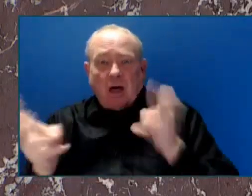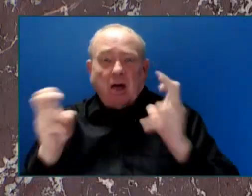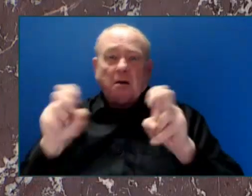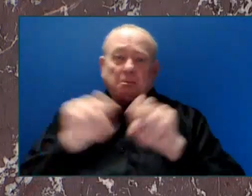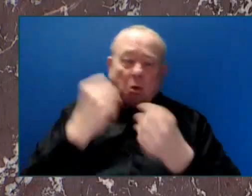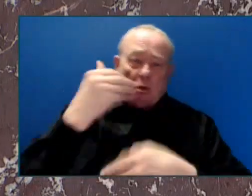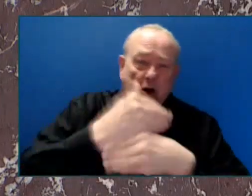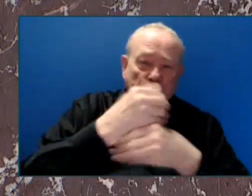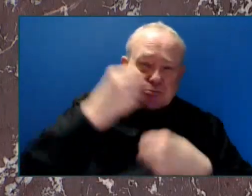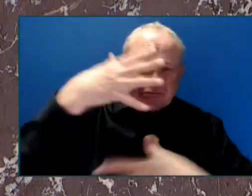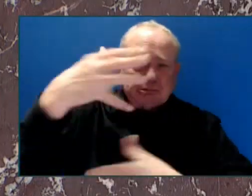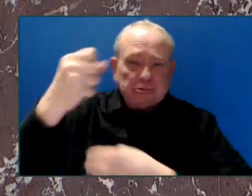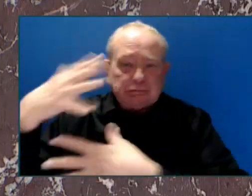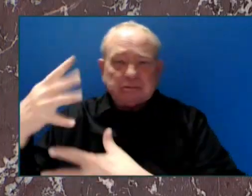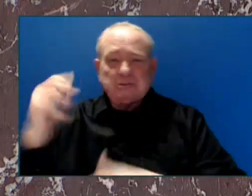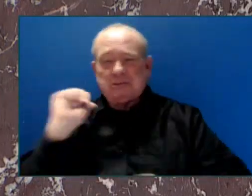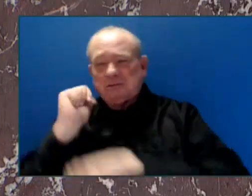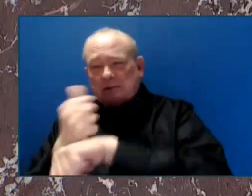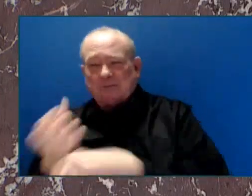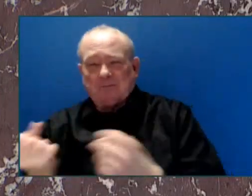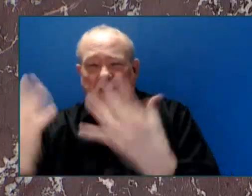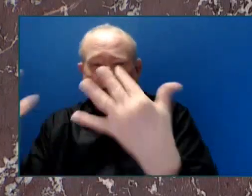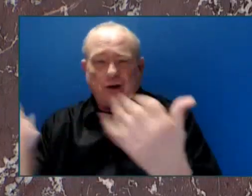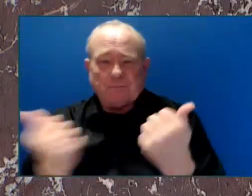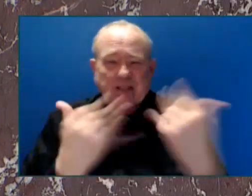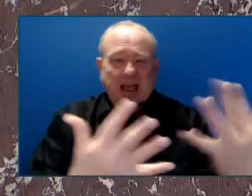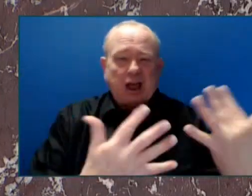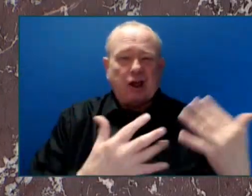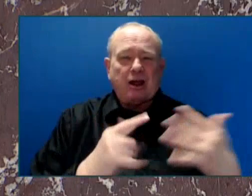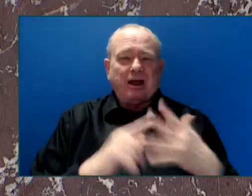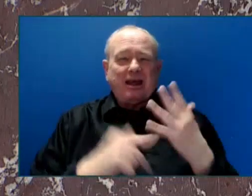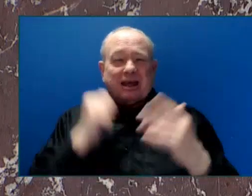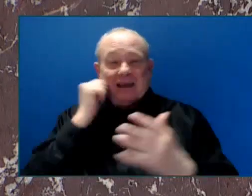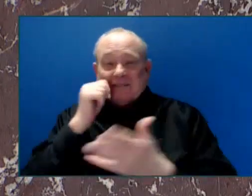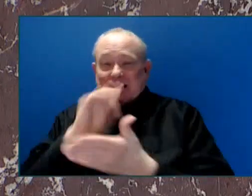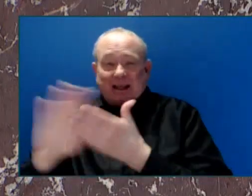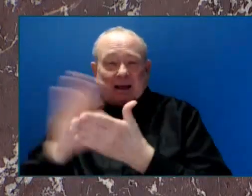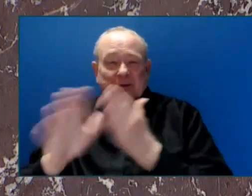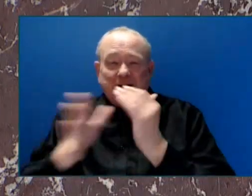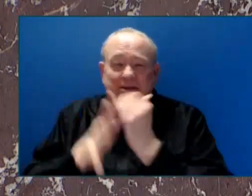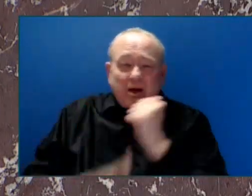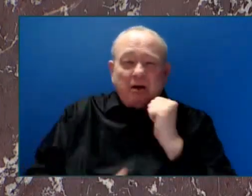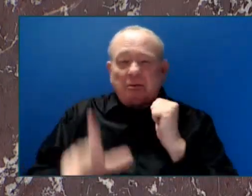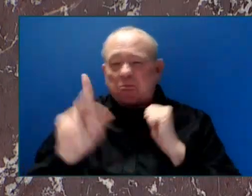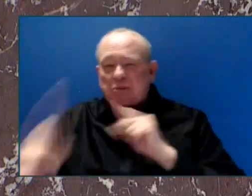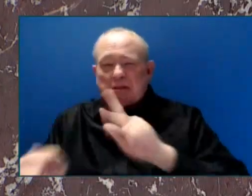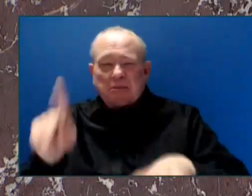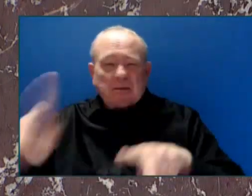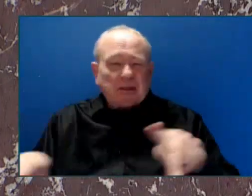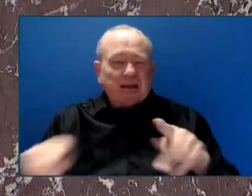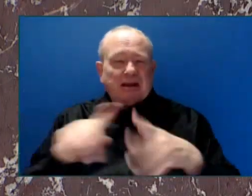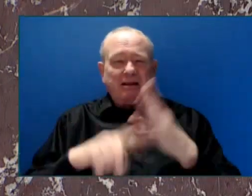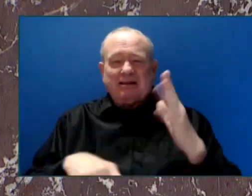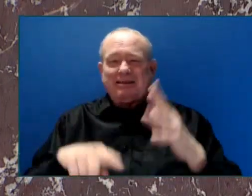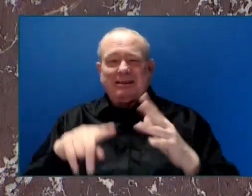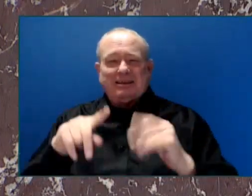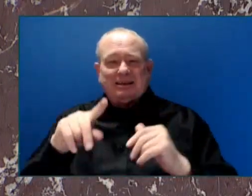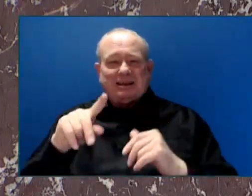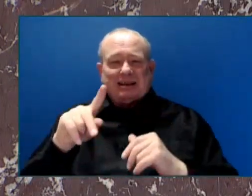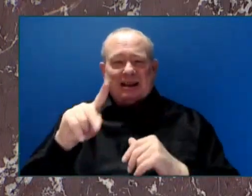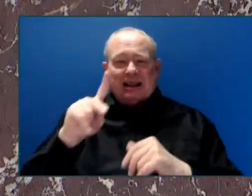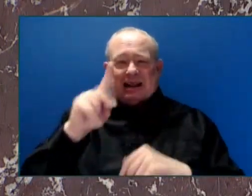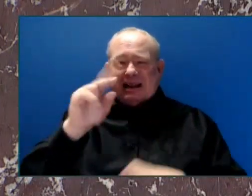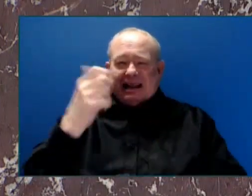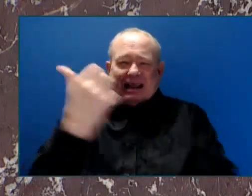cleaning of human feces, urine, and needles. He said just this past weekend alone, the police were called